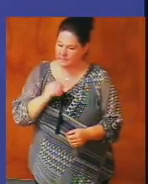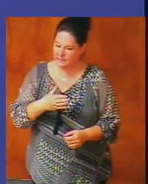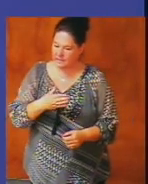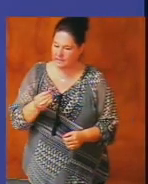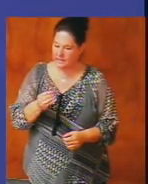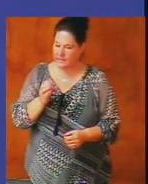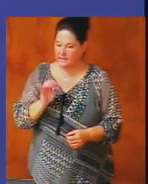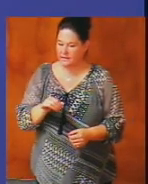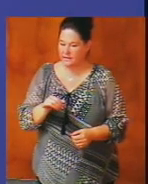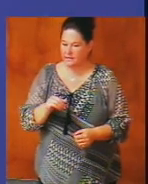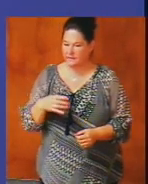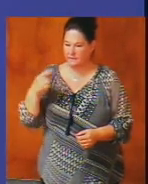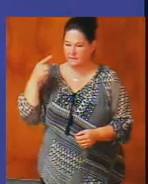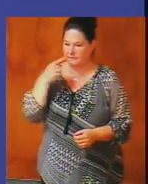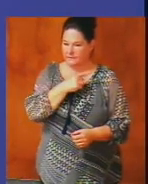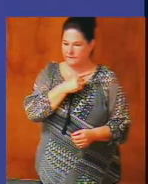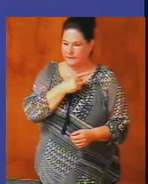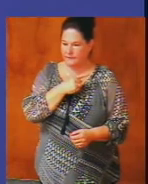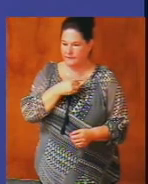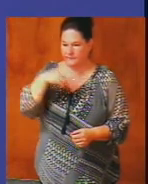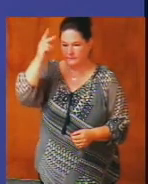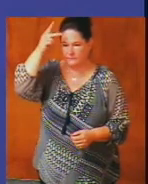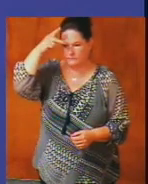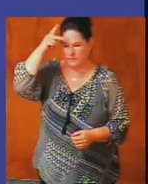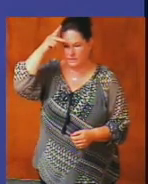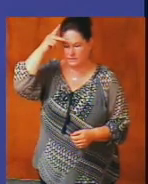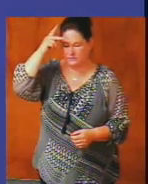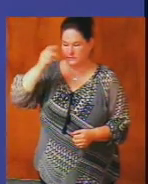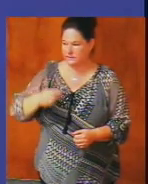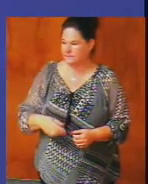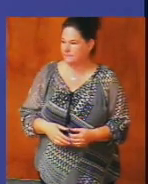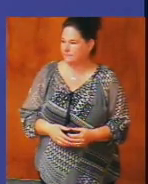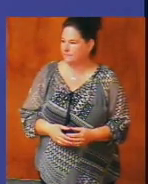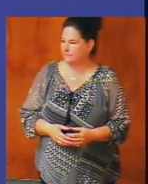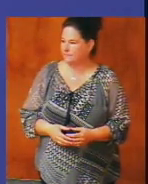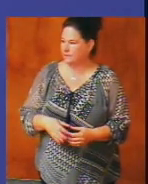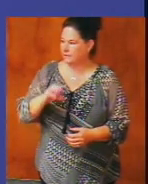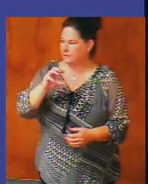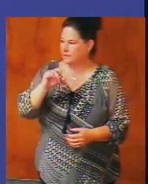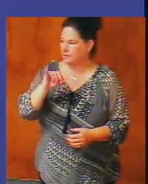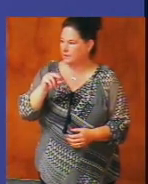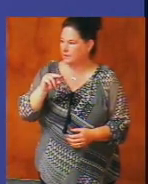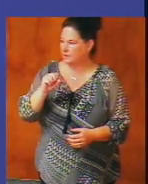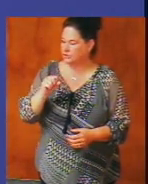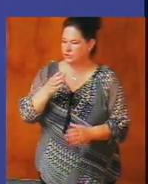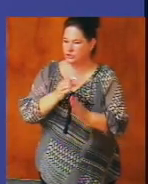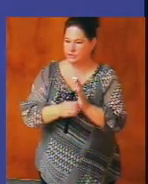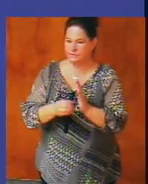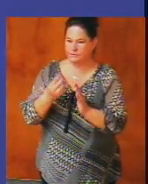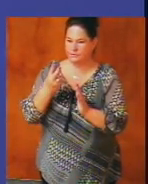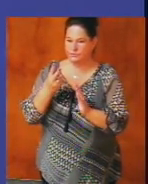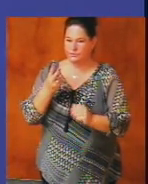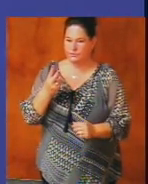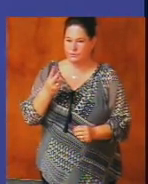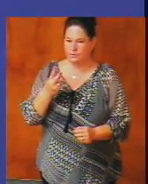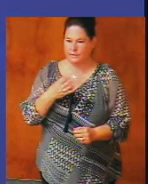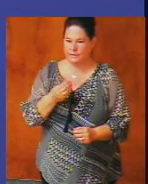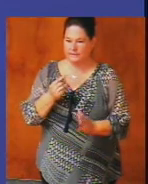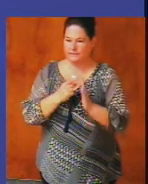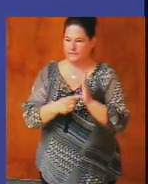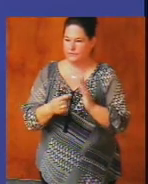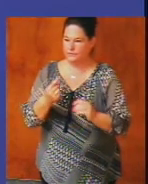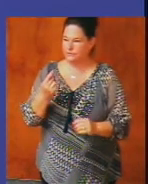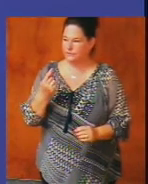And it was a false philosophy. In Colossians chapter 2 and in